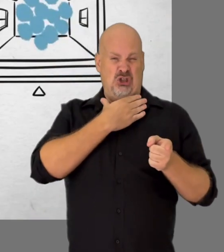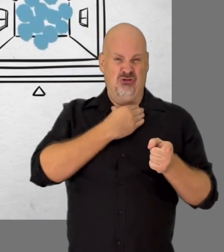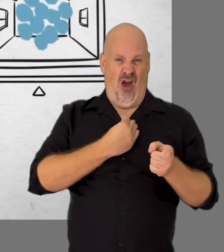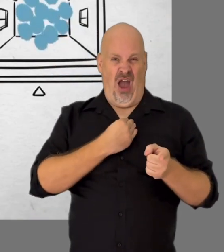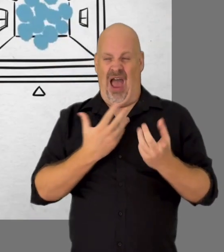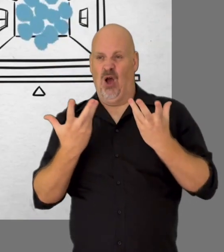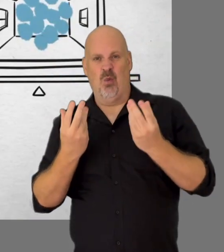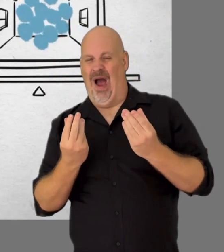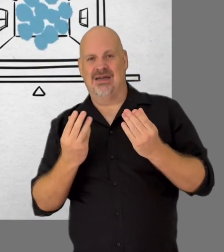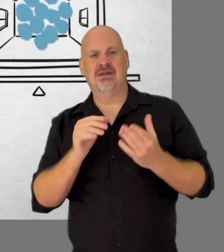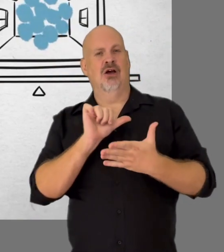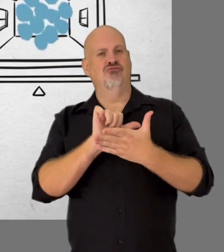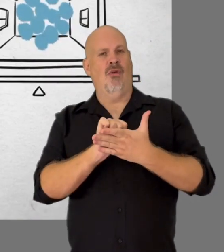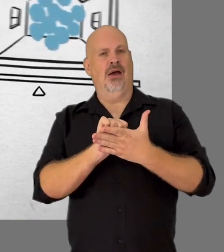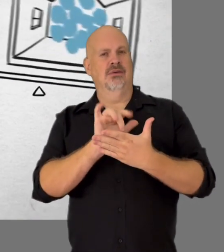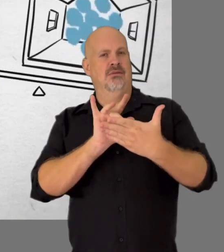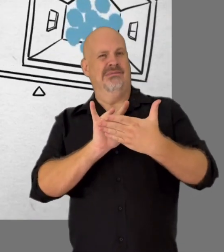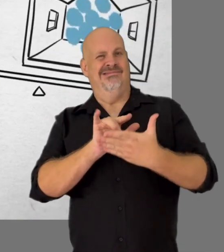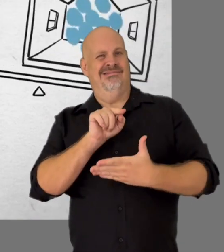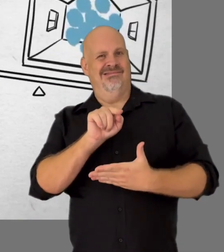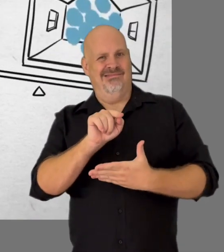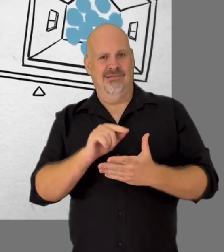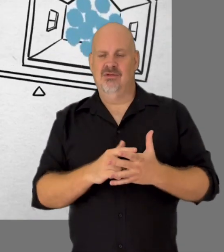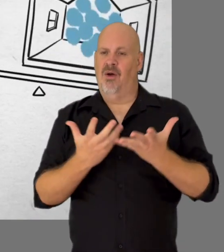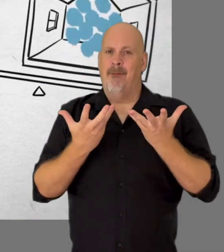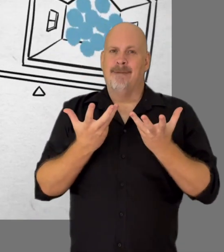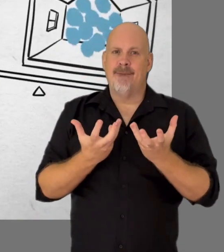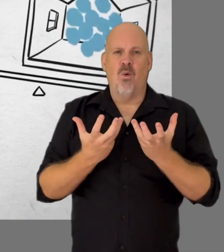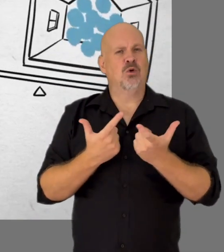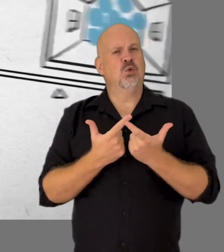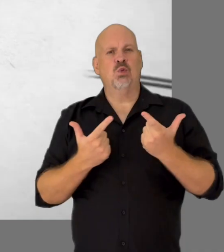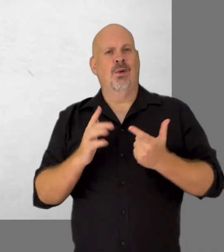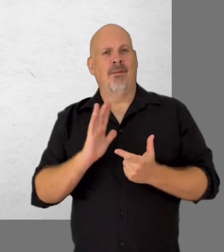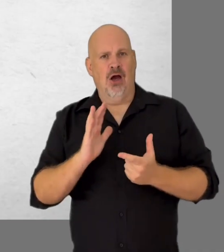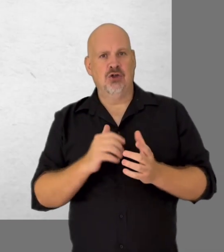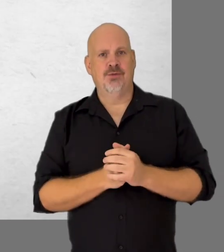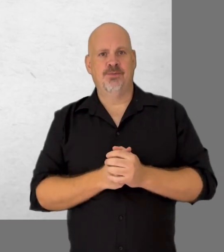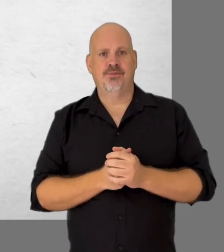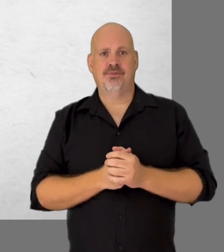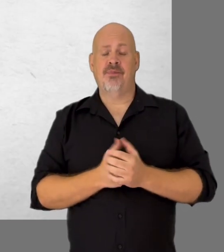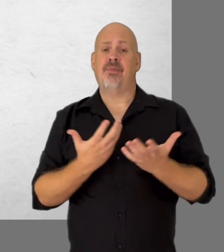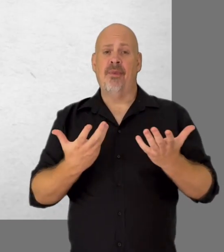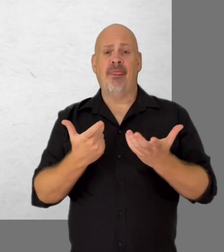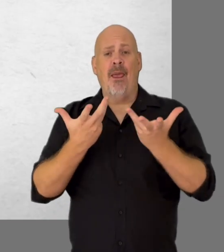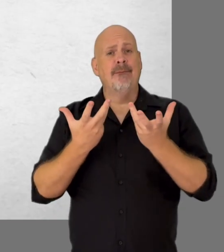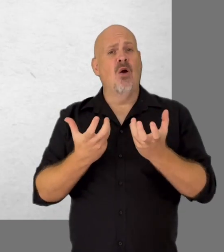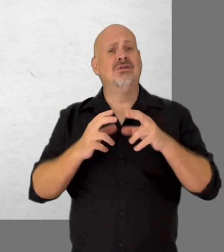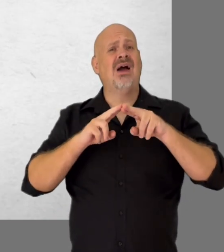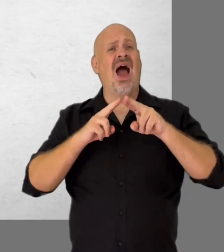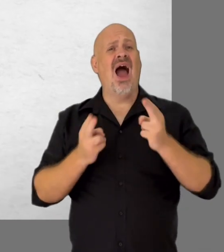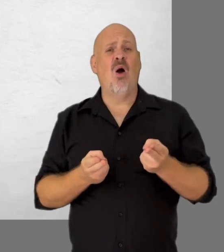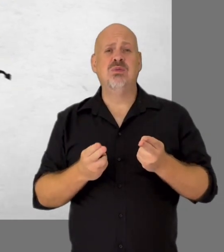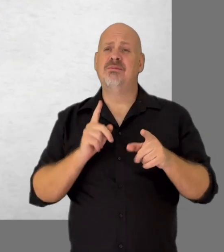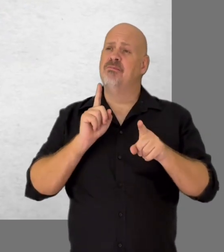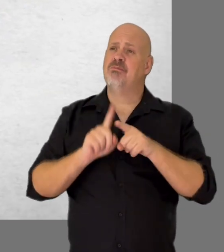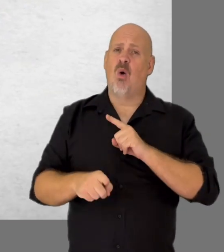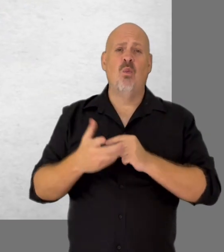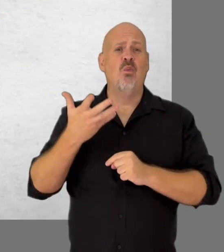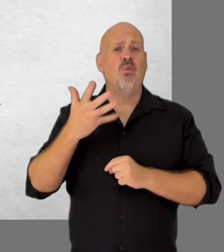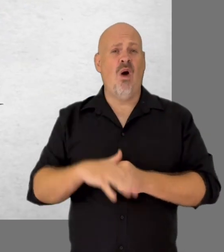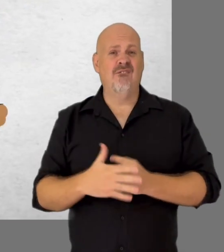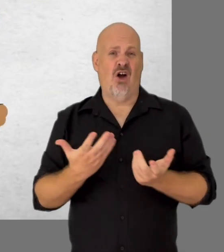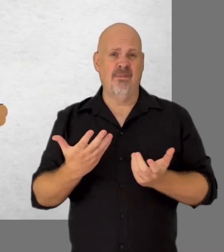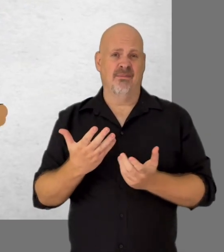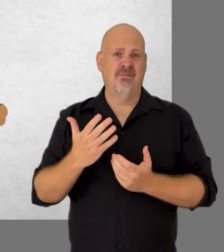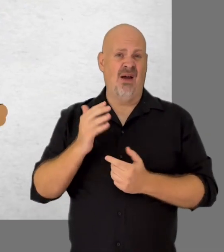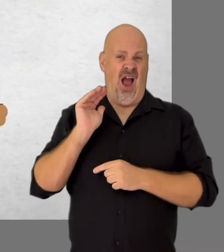balance. Not too dry and not too moist. Where does the moisture in your house come from? Outside of the